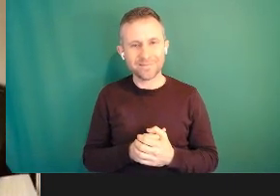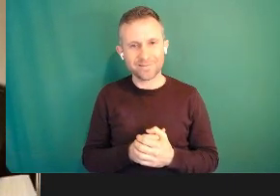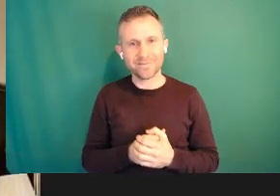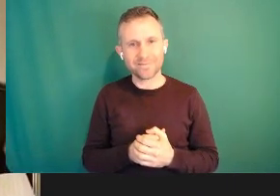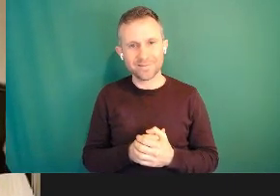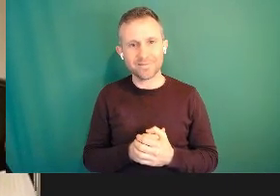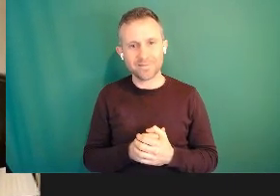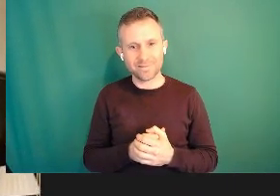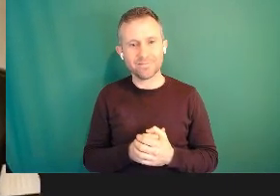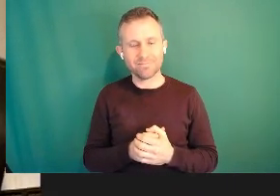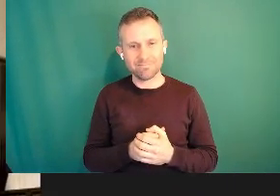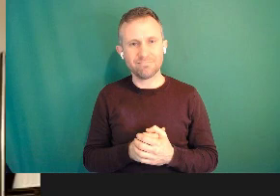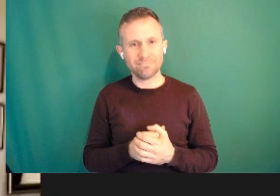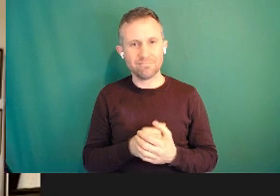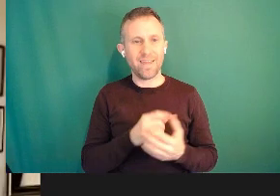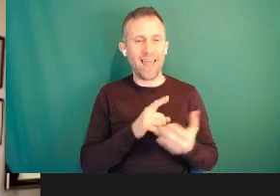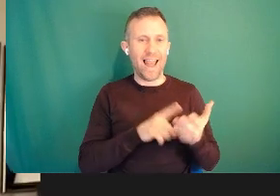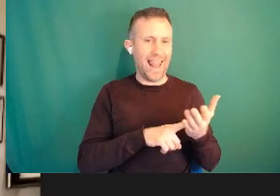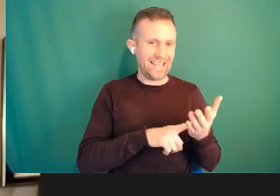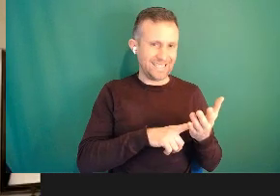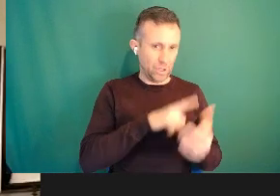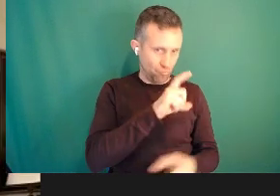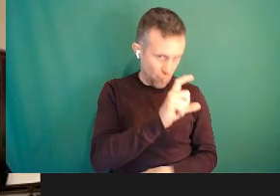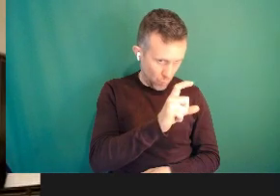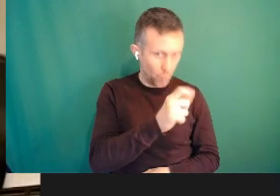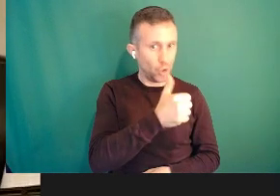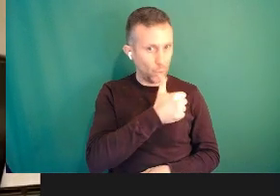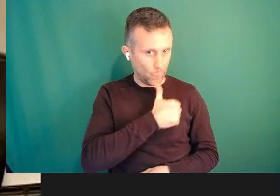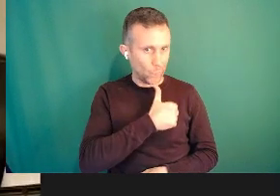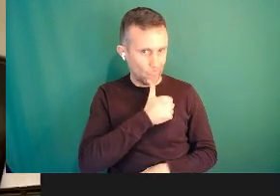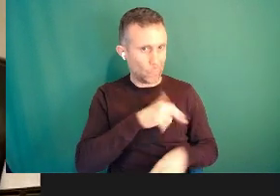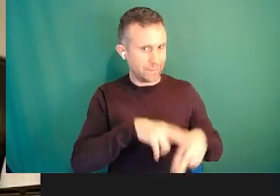later on, and then we keep it in